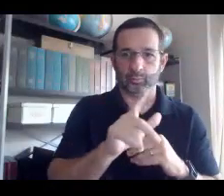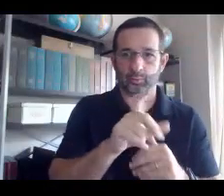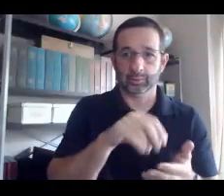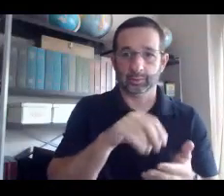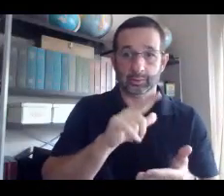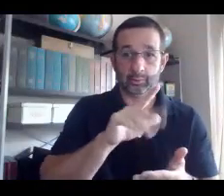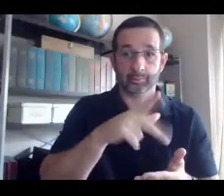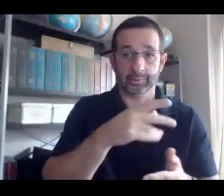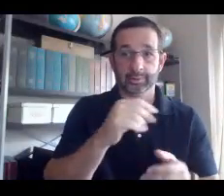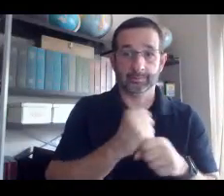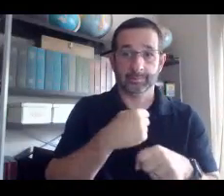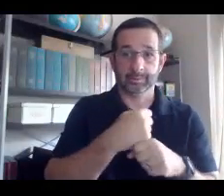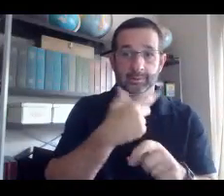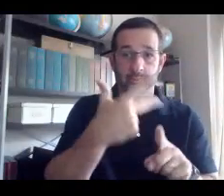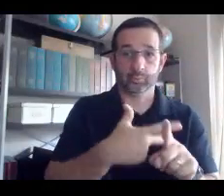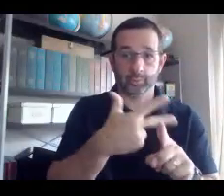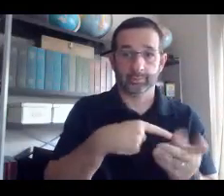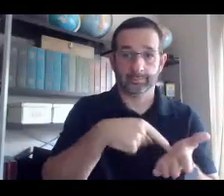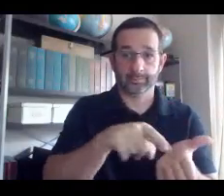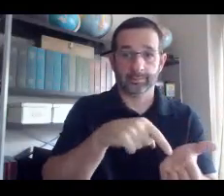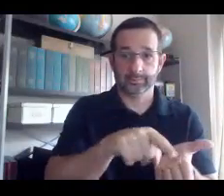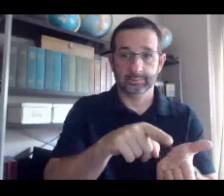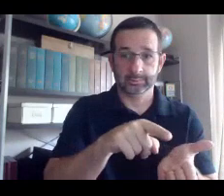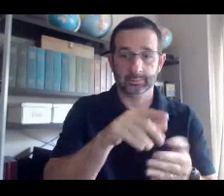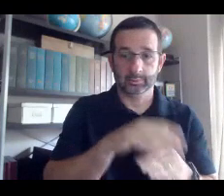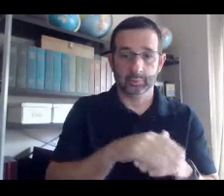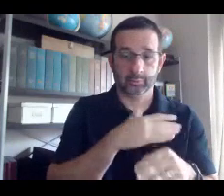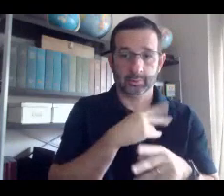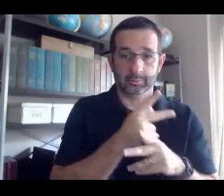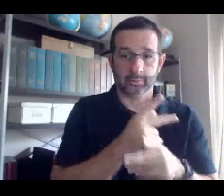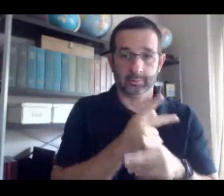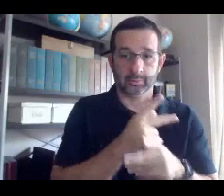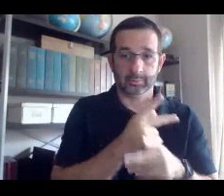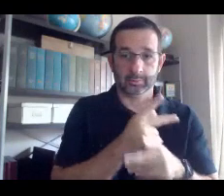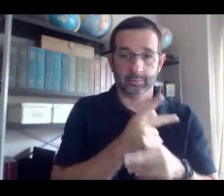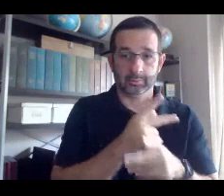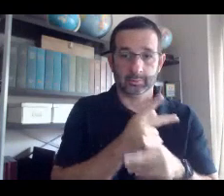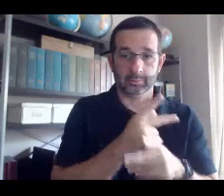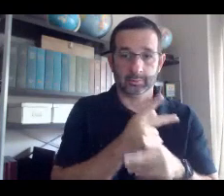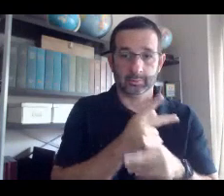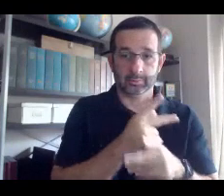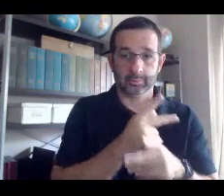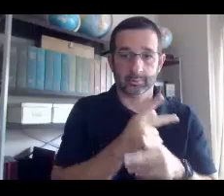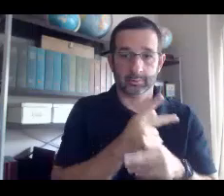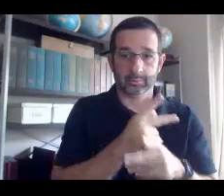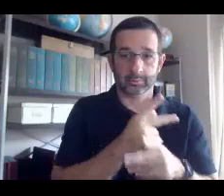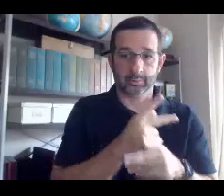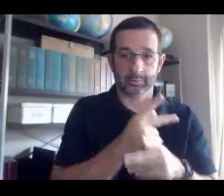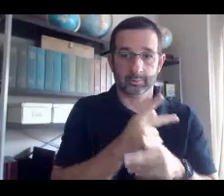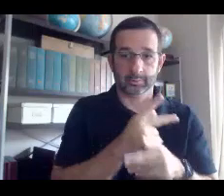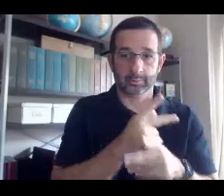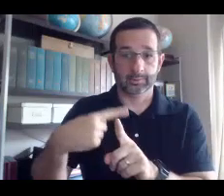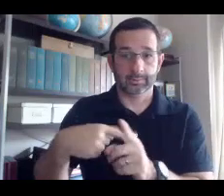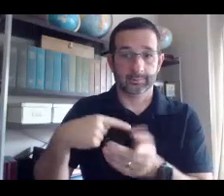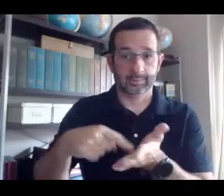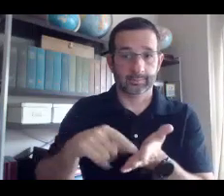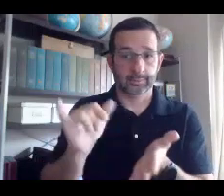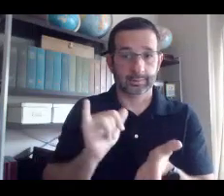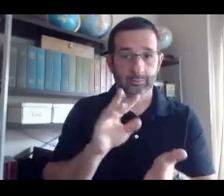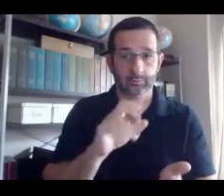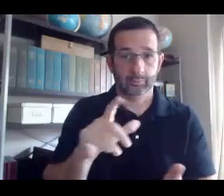is, if I'm enrolled in the LRP and I make quarterly payments are made on my loan, do I have